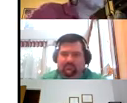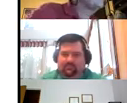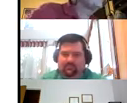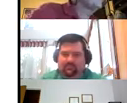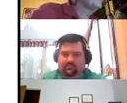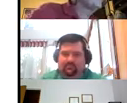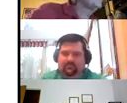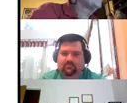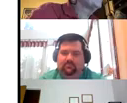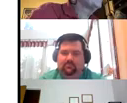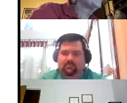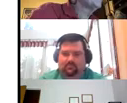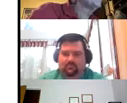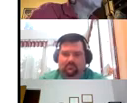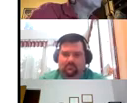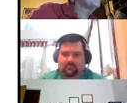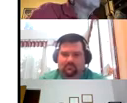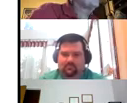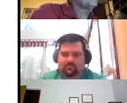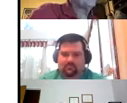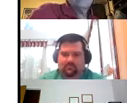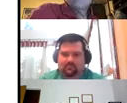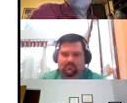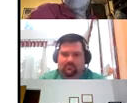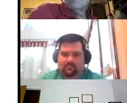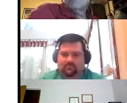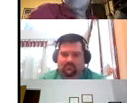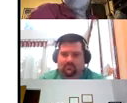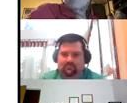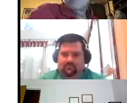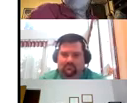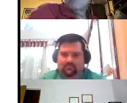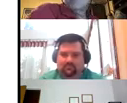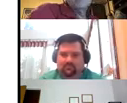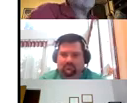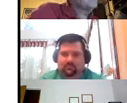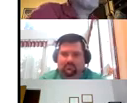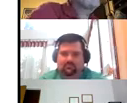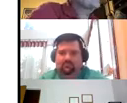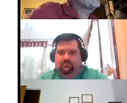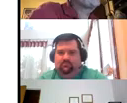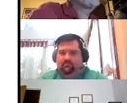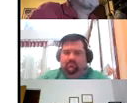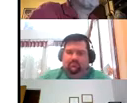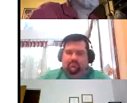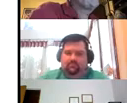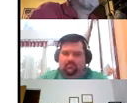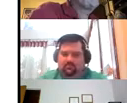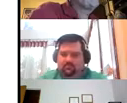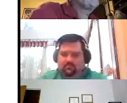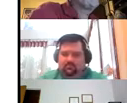encapsulates the fact that Jesus's parents, at least his mom, was a teenager. And although that was